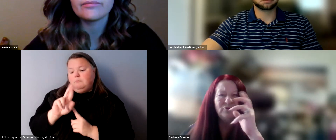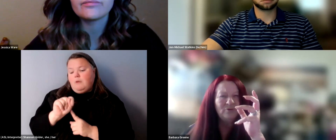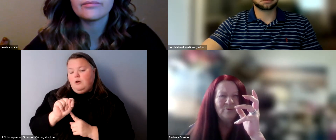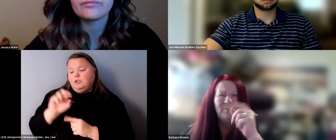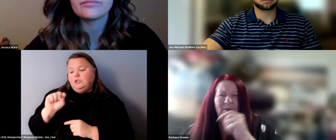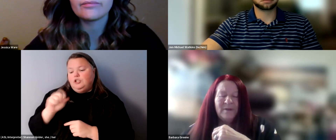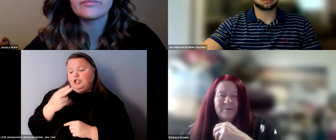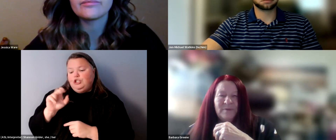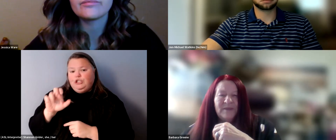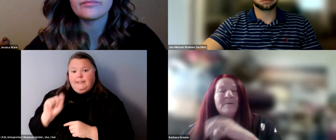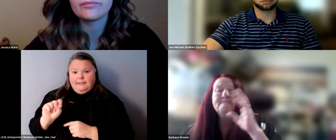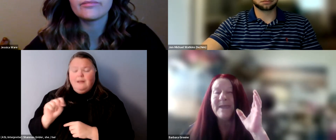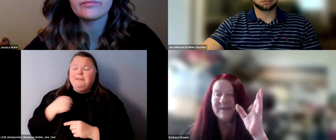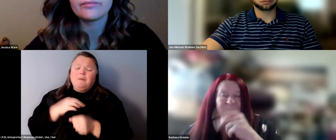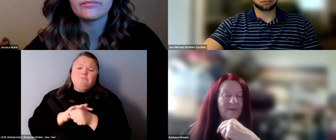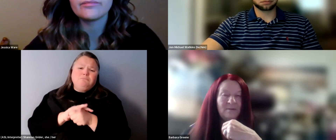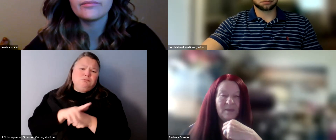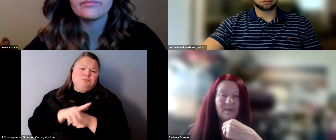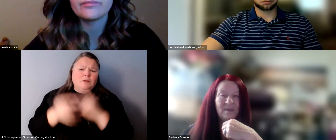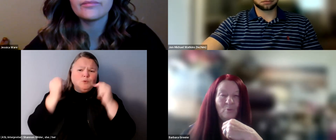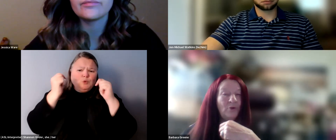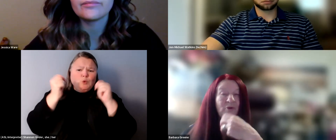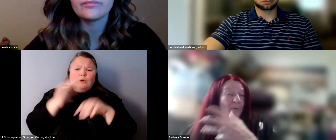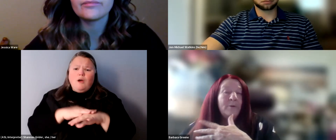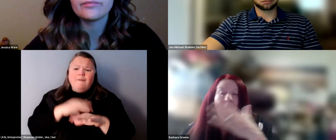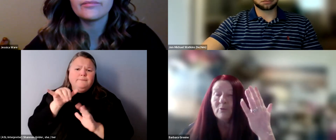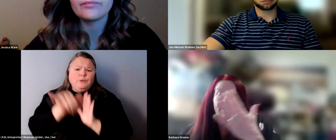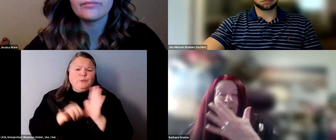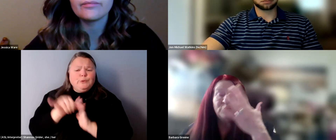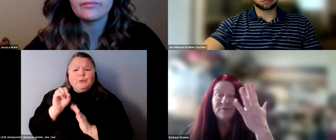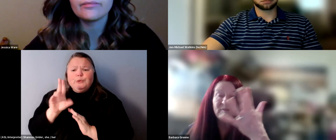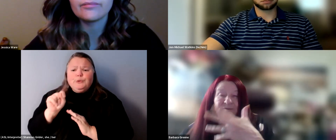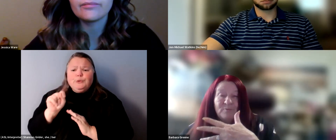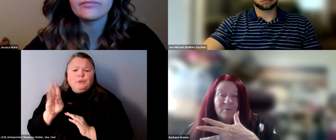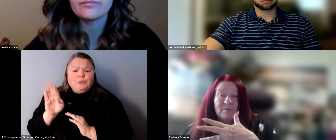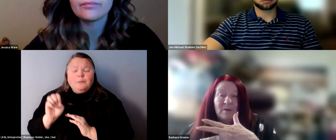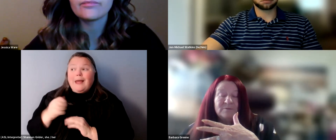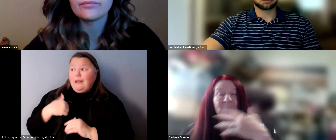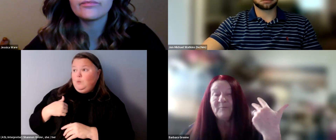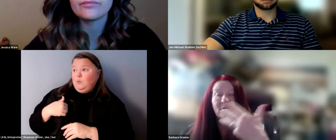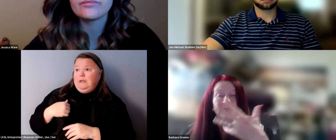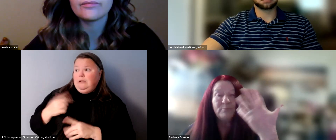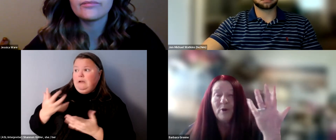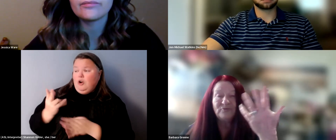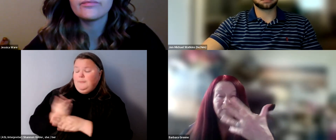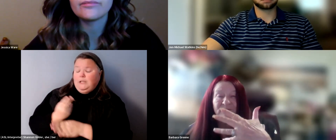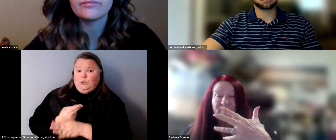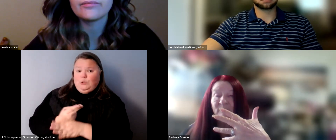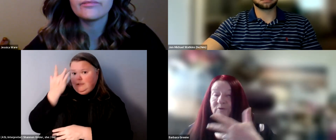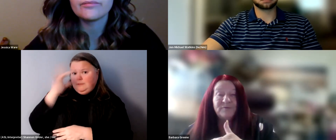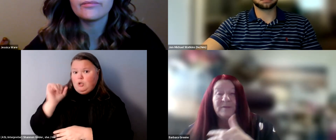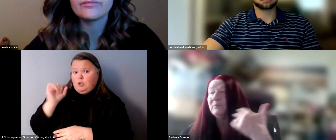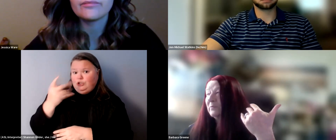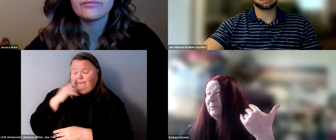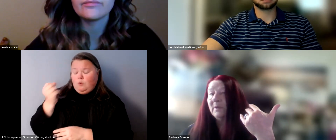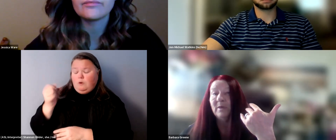on YouTube. It's amazing what you, and we were already using this for some of our other projects and stuff.